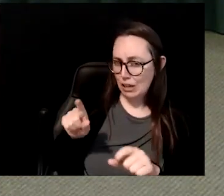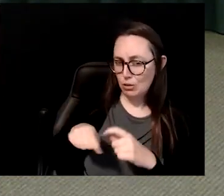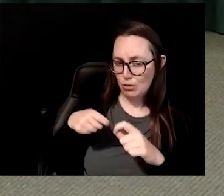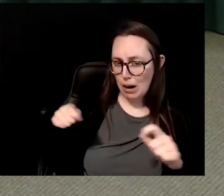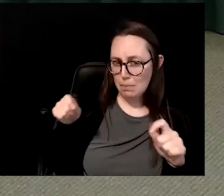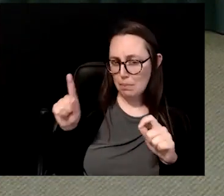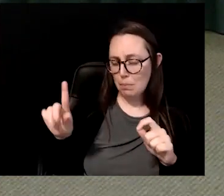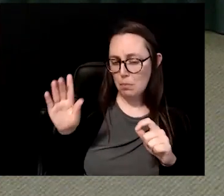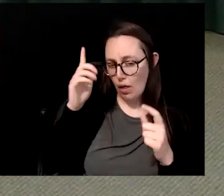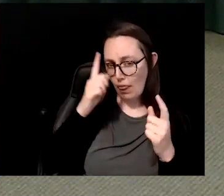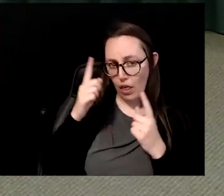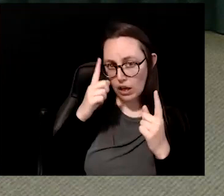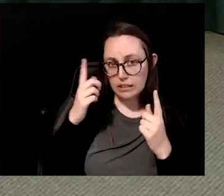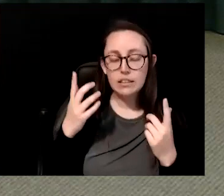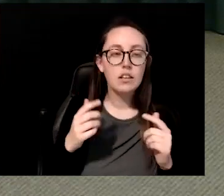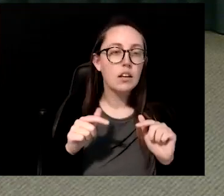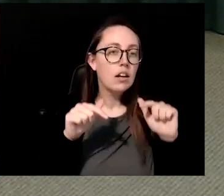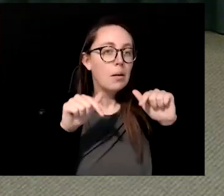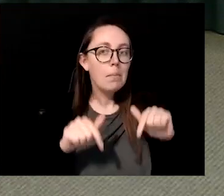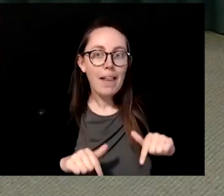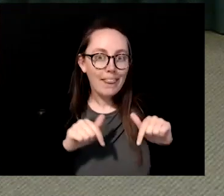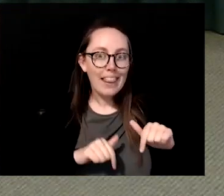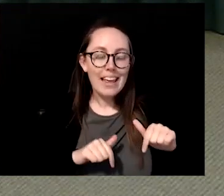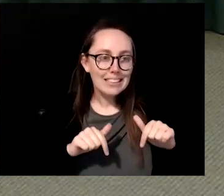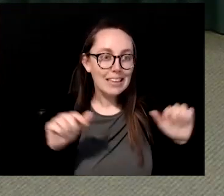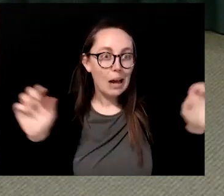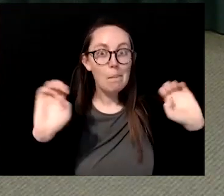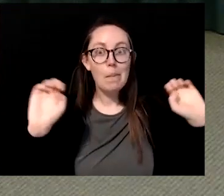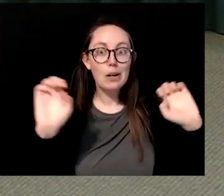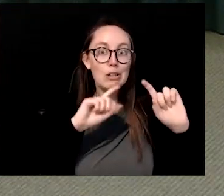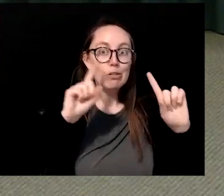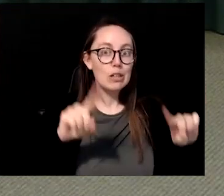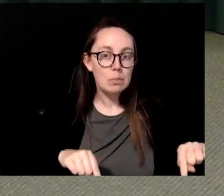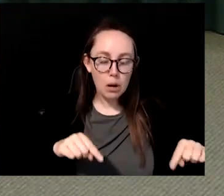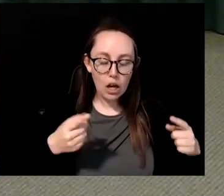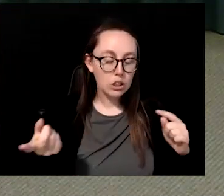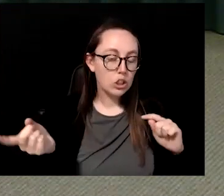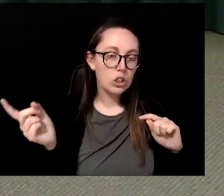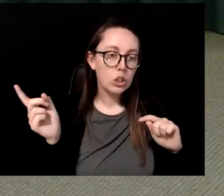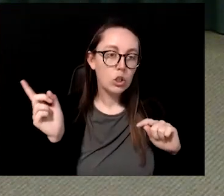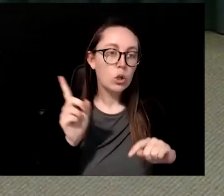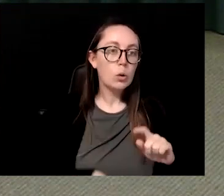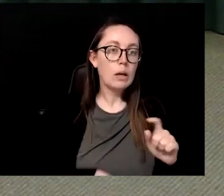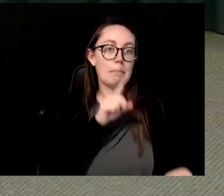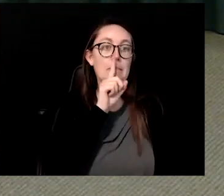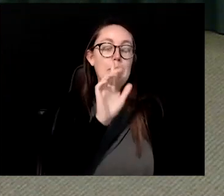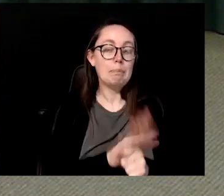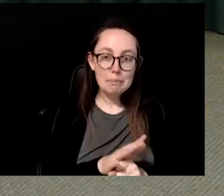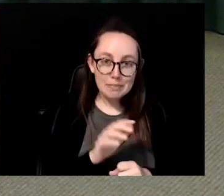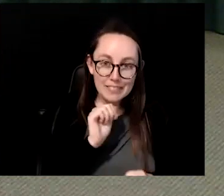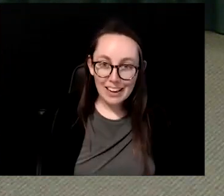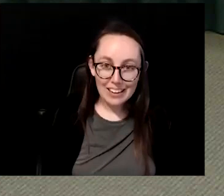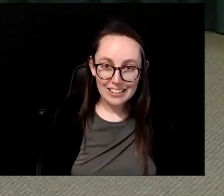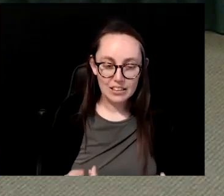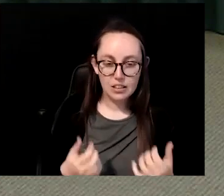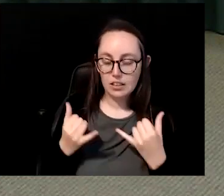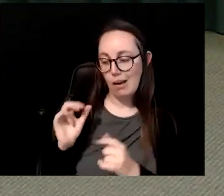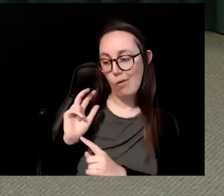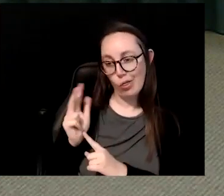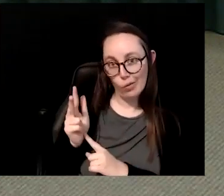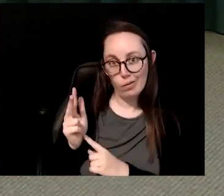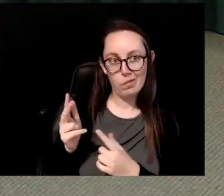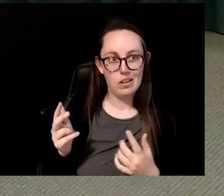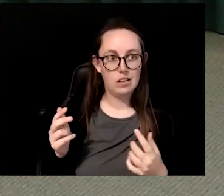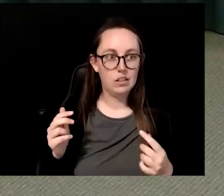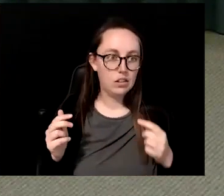guarantees very shortly thank you how much more time do I have out you were at three months um